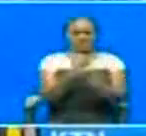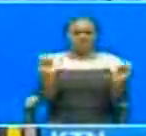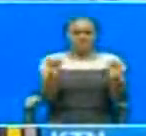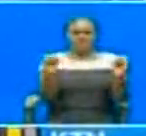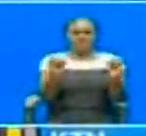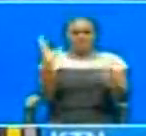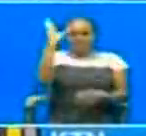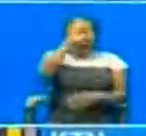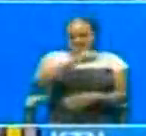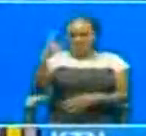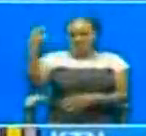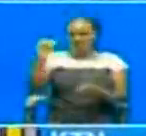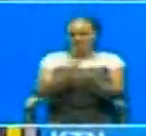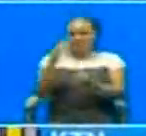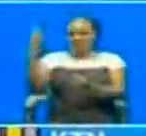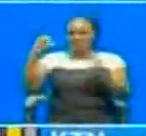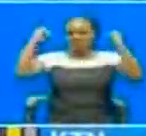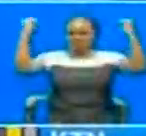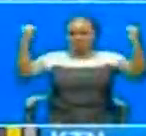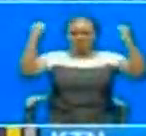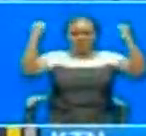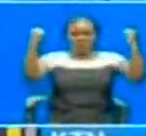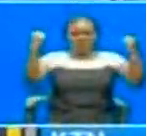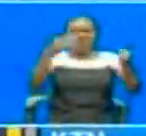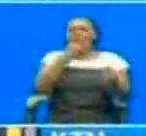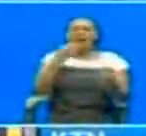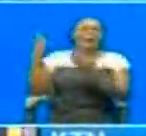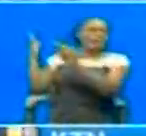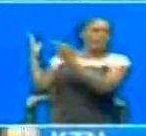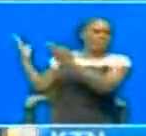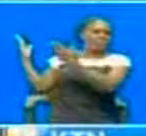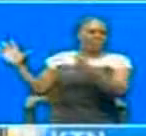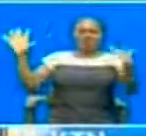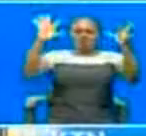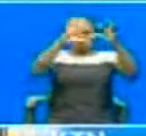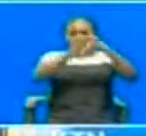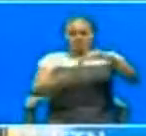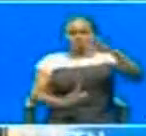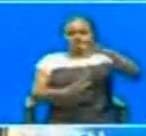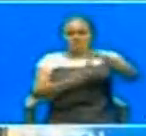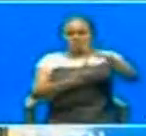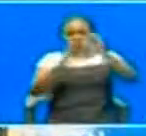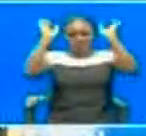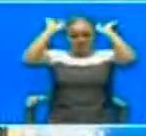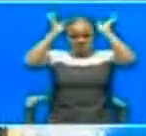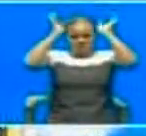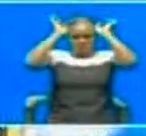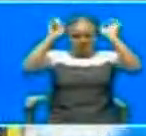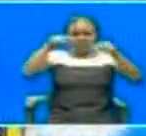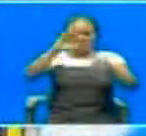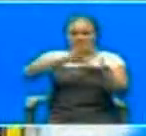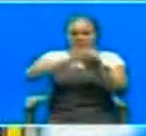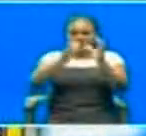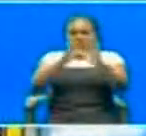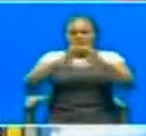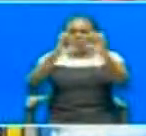in the absence of 2013 champion Japhet Koril, Geoffrey Kipsang Kamorol joined the likes of Ethiopia's Kenenisa Bekele in becoming a